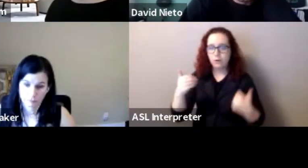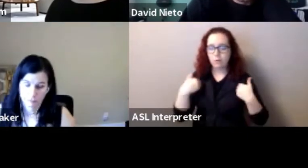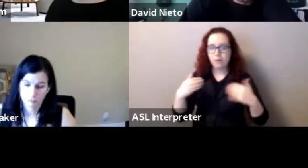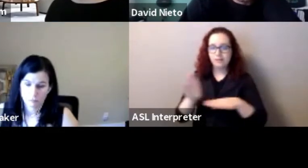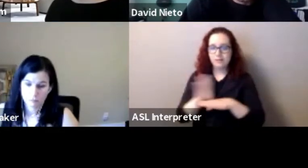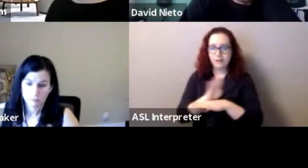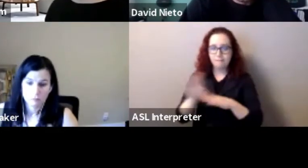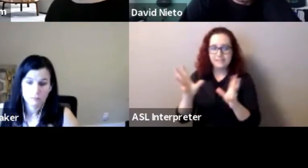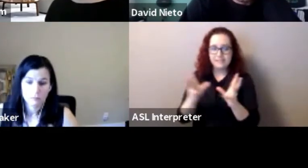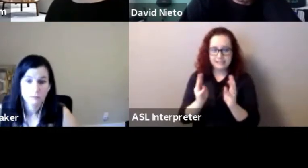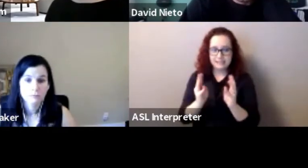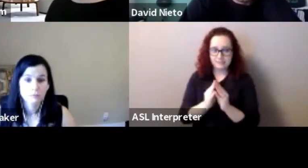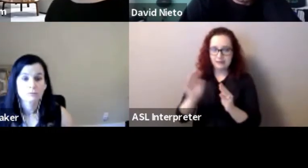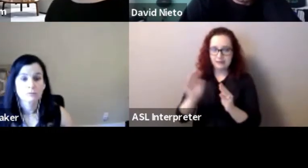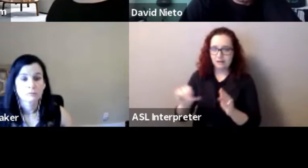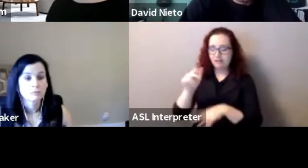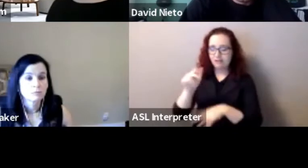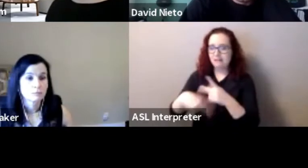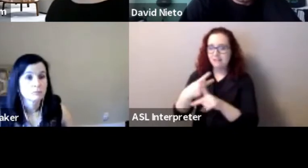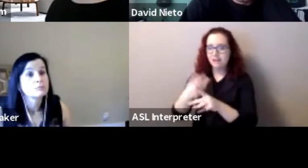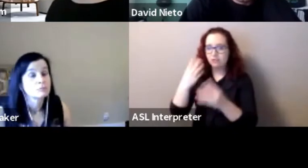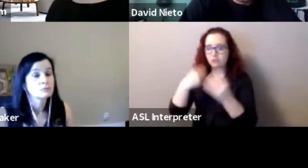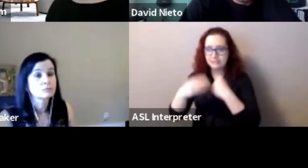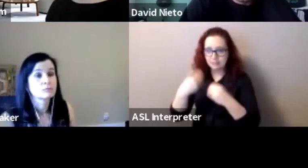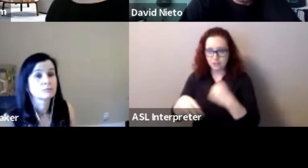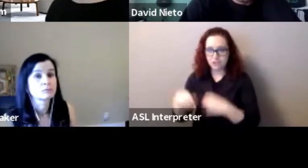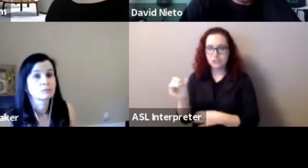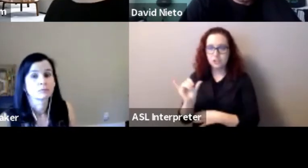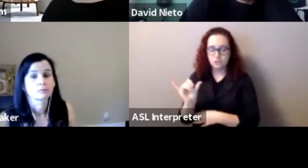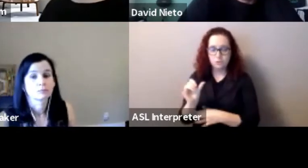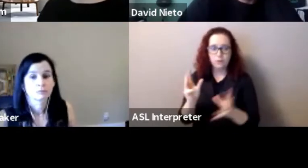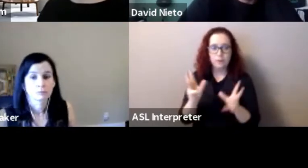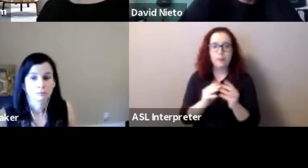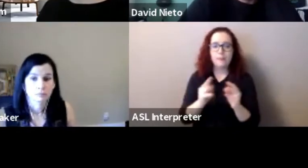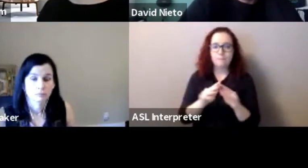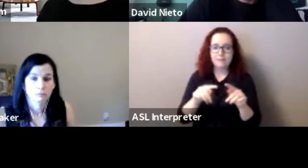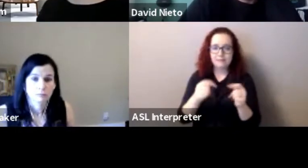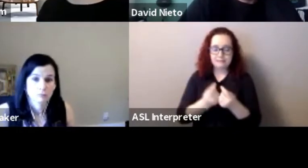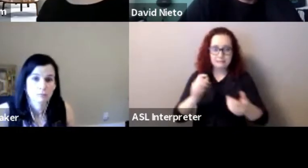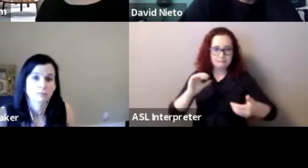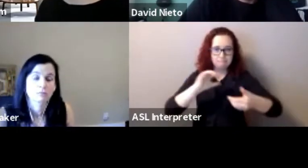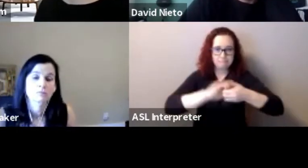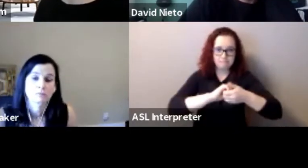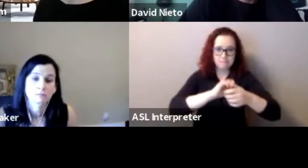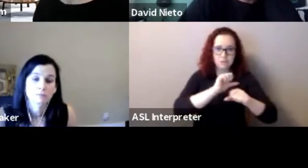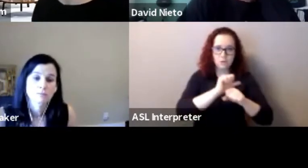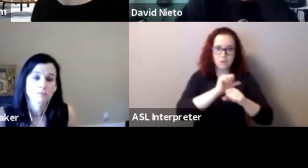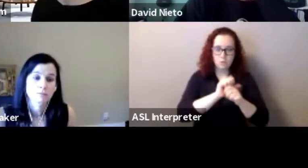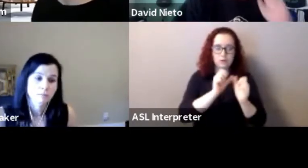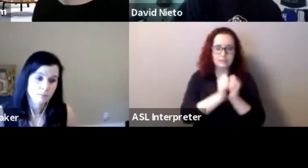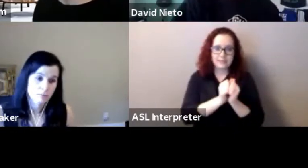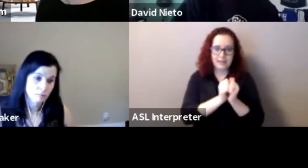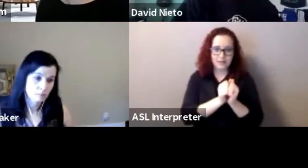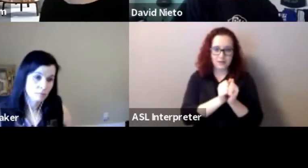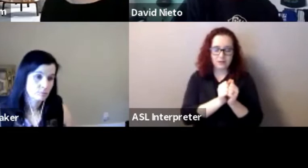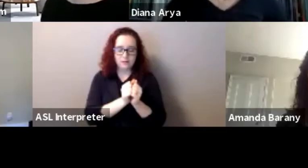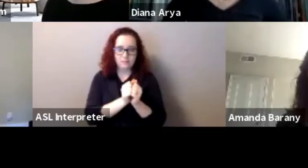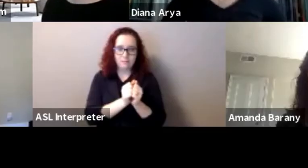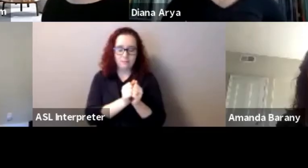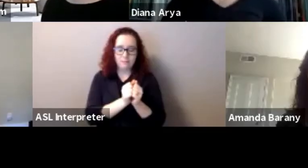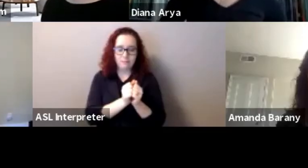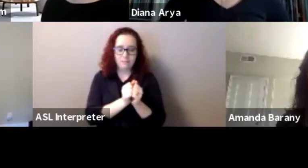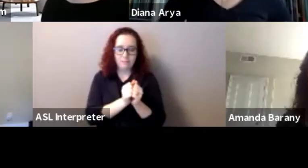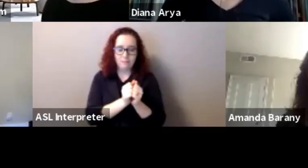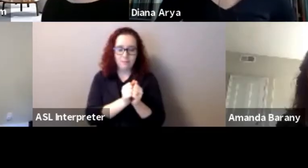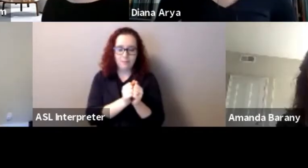affiliated reception that you might be having. And the meetings team works with you on that to say, this is the, these are the,